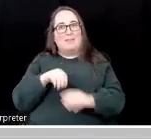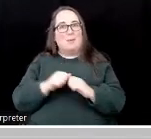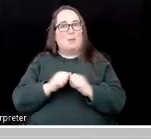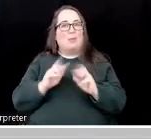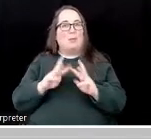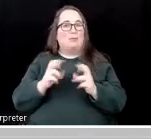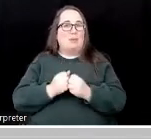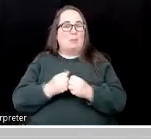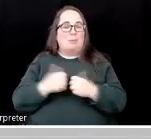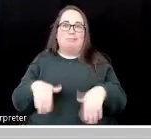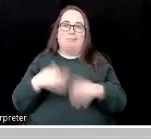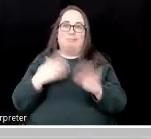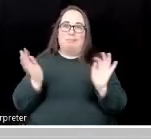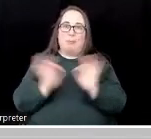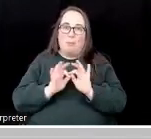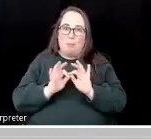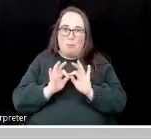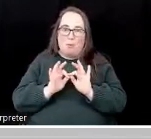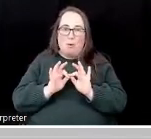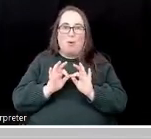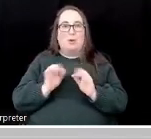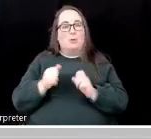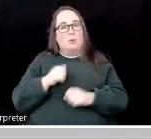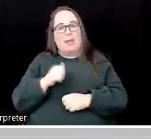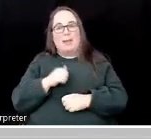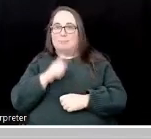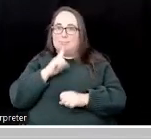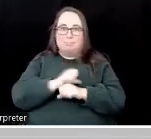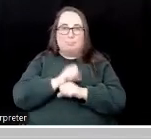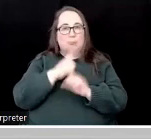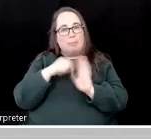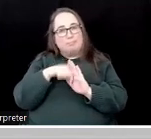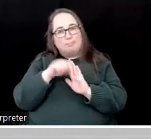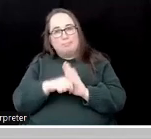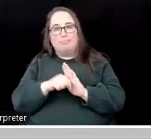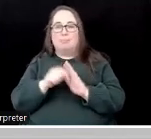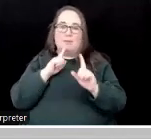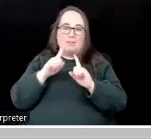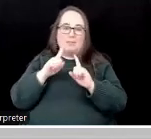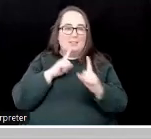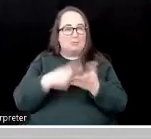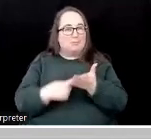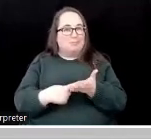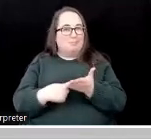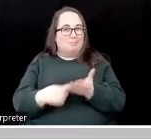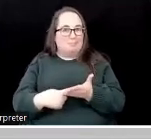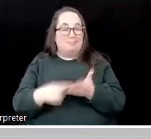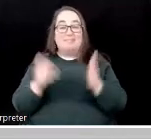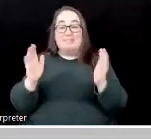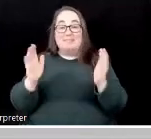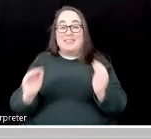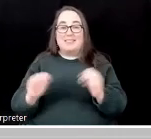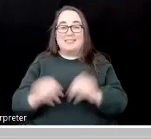is essential so that we have an engaging conversation and discussion. Next slide.